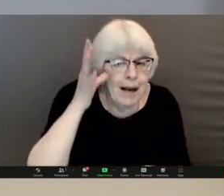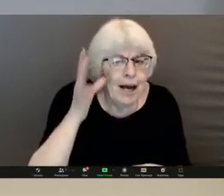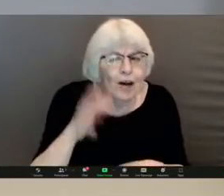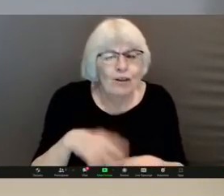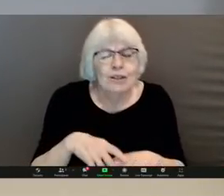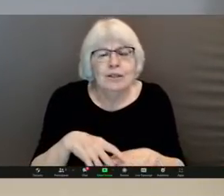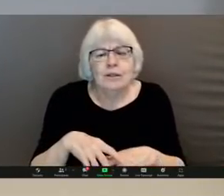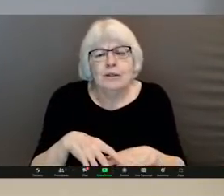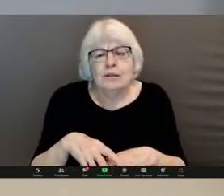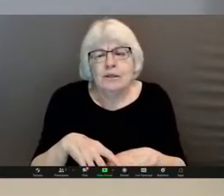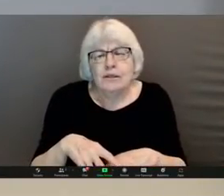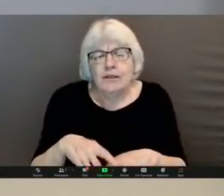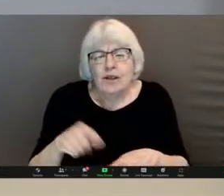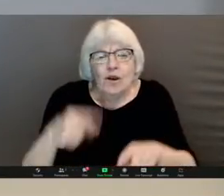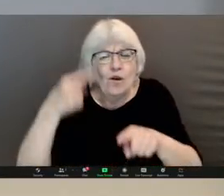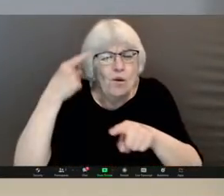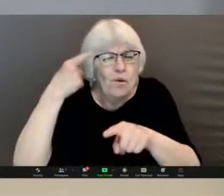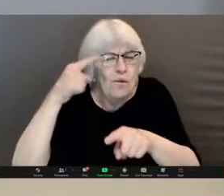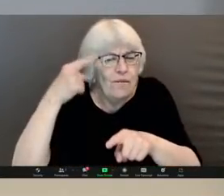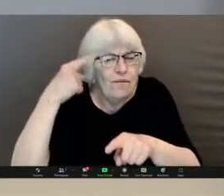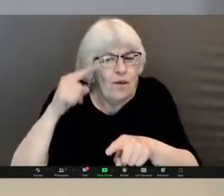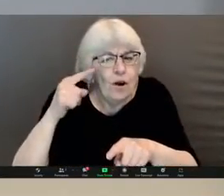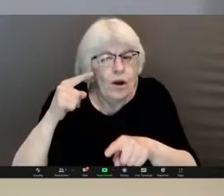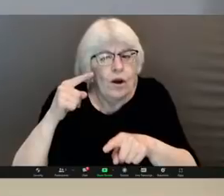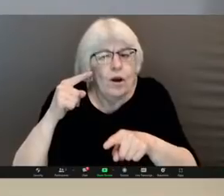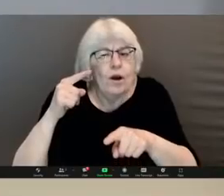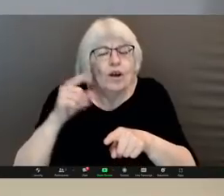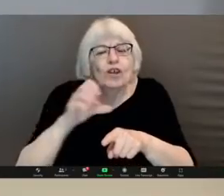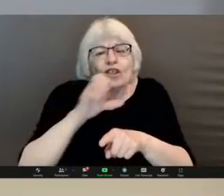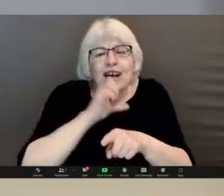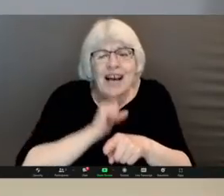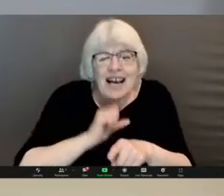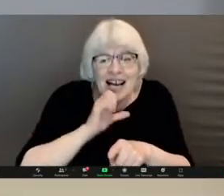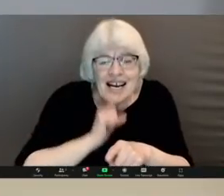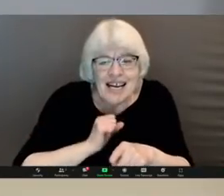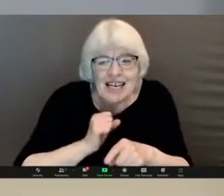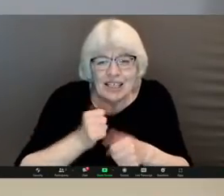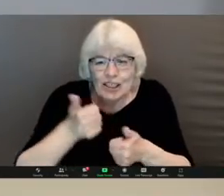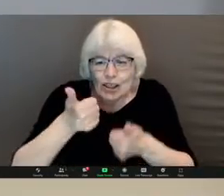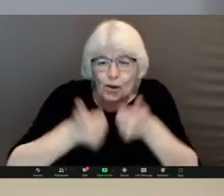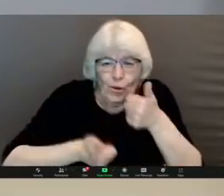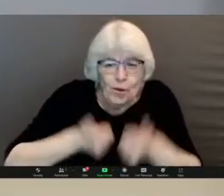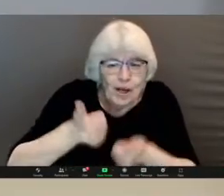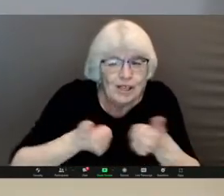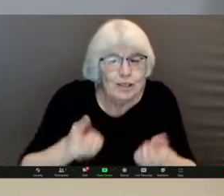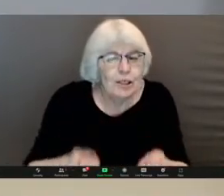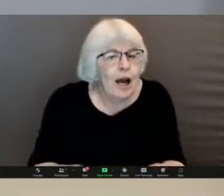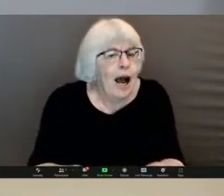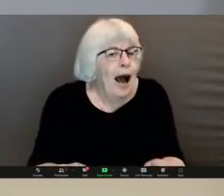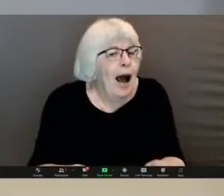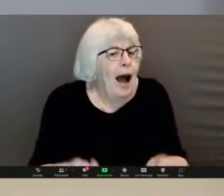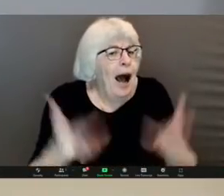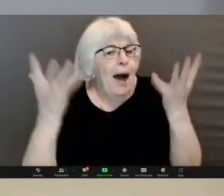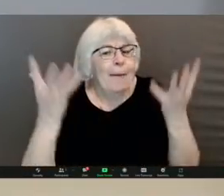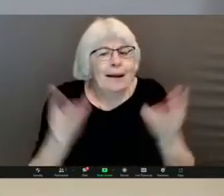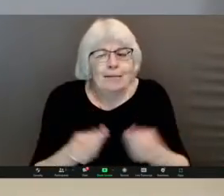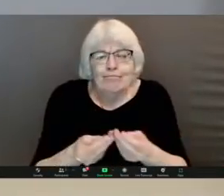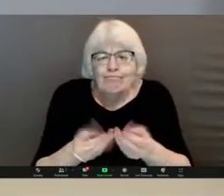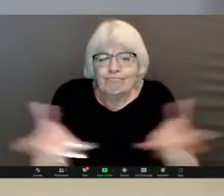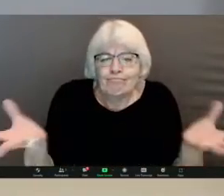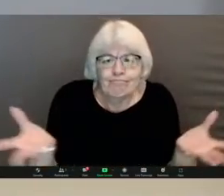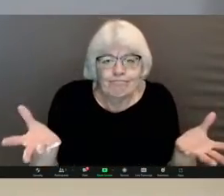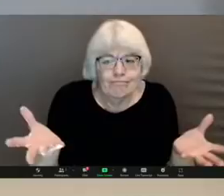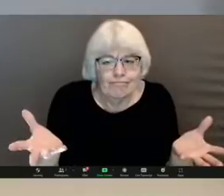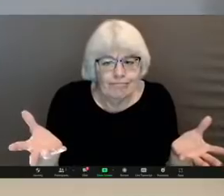been, they were en route on the weekend, and I don't know if the weather held them up, but they